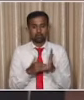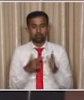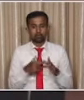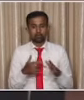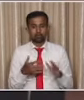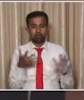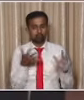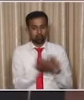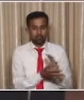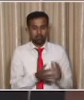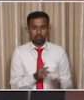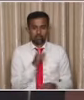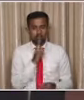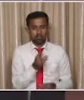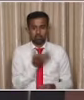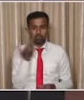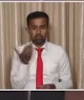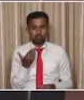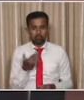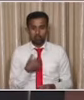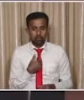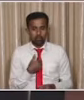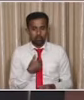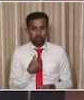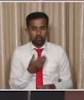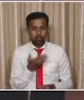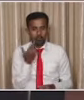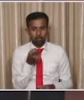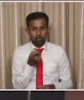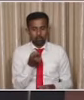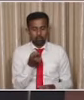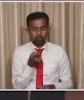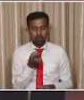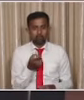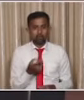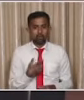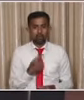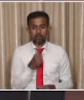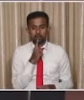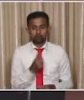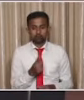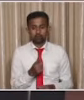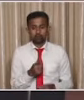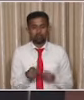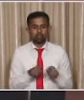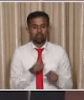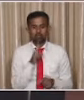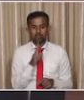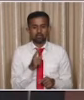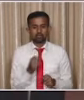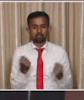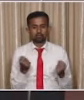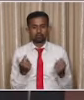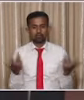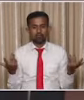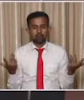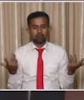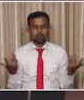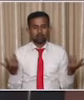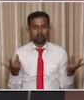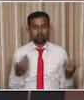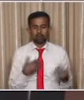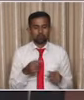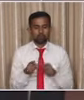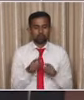Can we say that? We can say, but we have not said so. We have not said so.